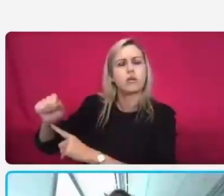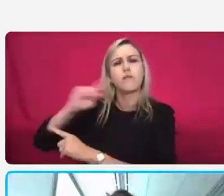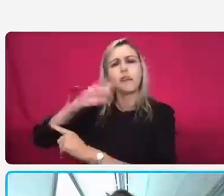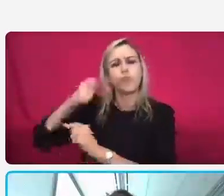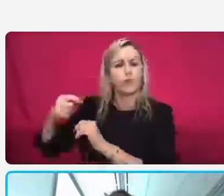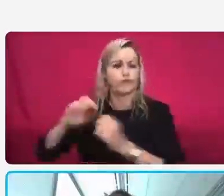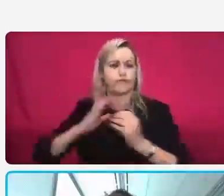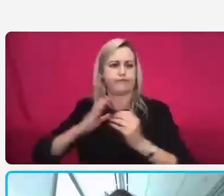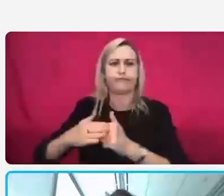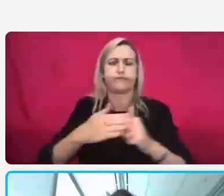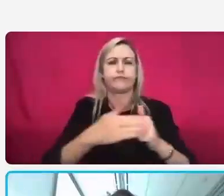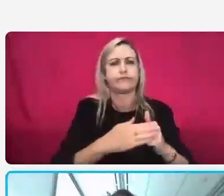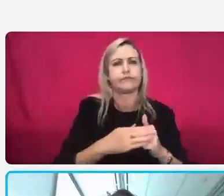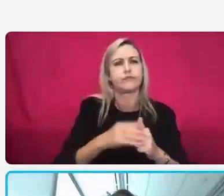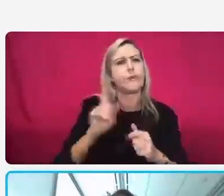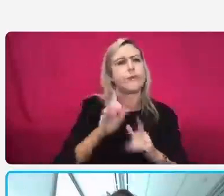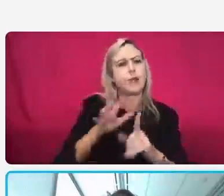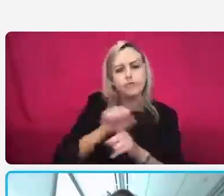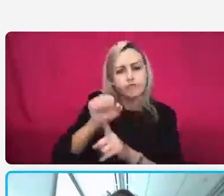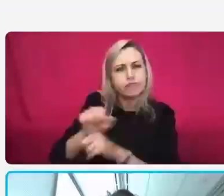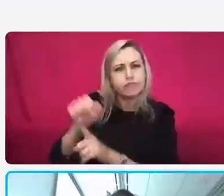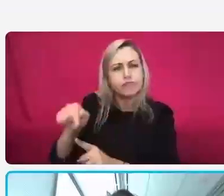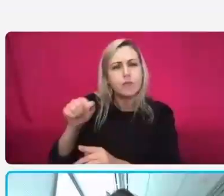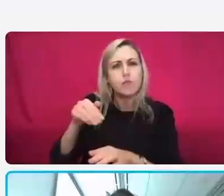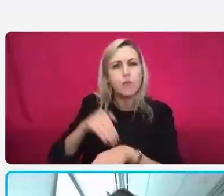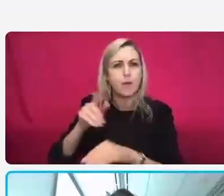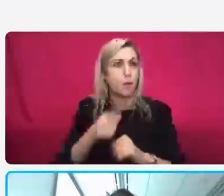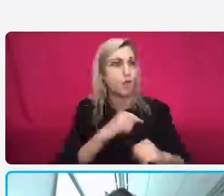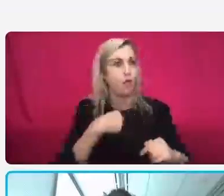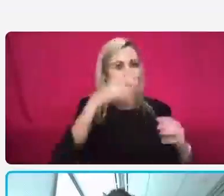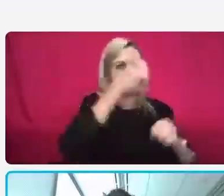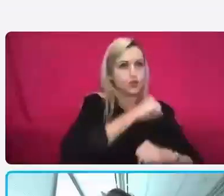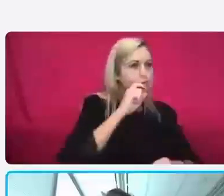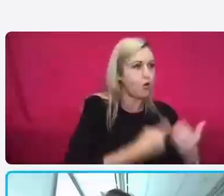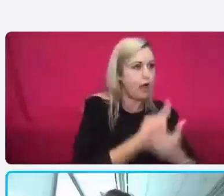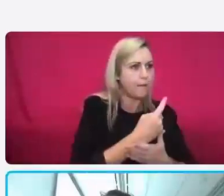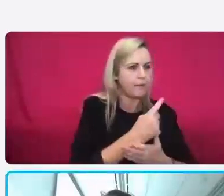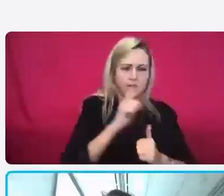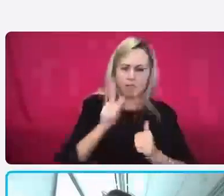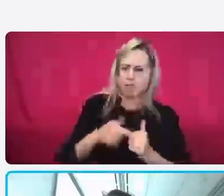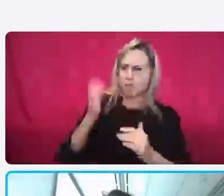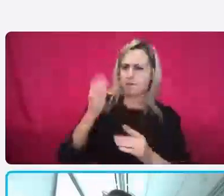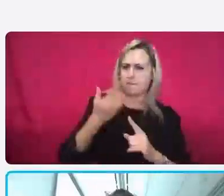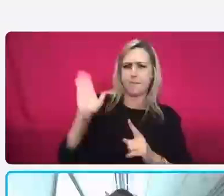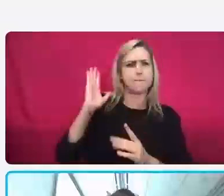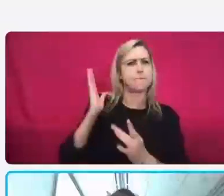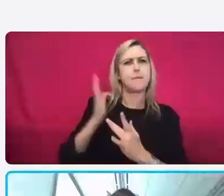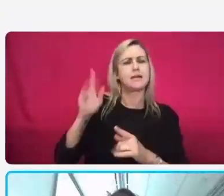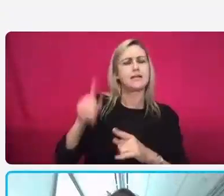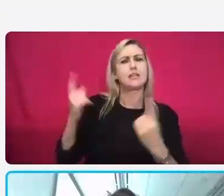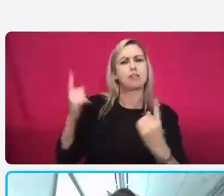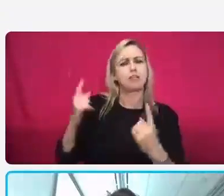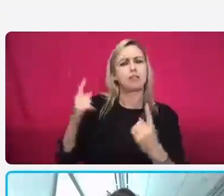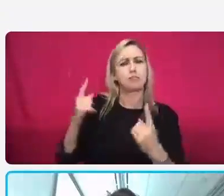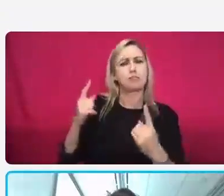material statistical difference between expected and actual results. They are not a flag for incorrect assessments. They flag